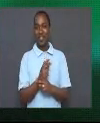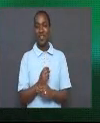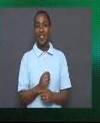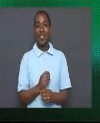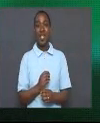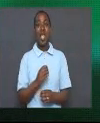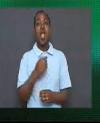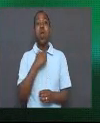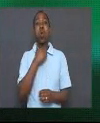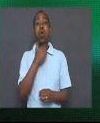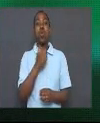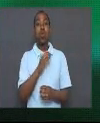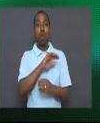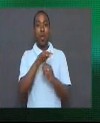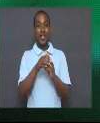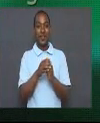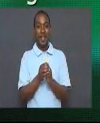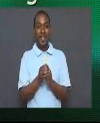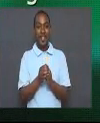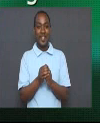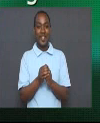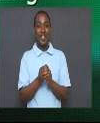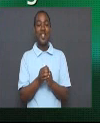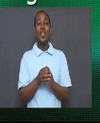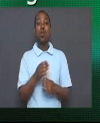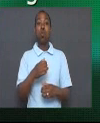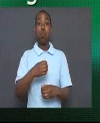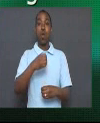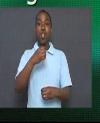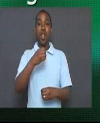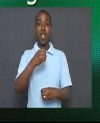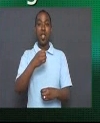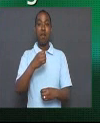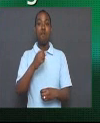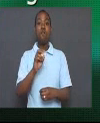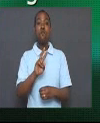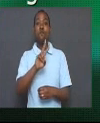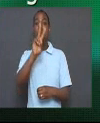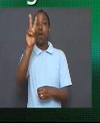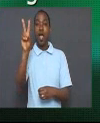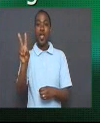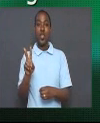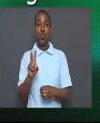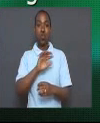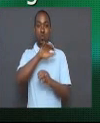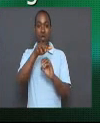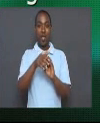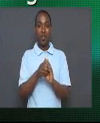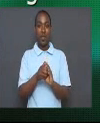canning, bottling, vacuum packing, and